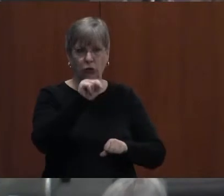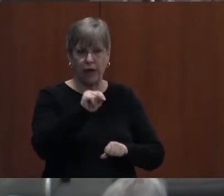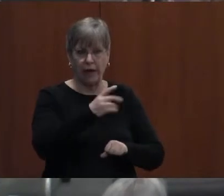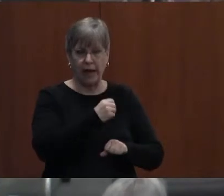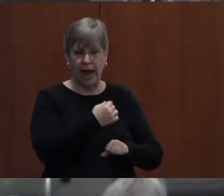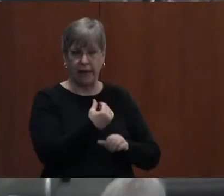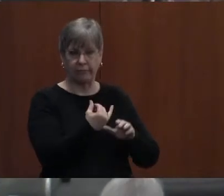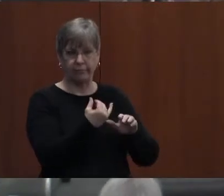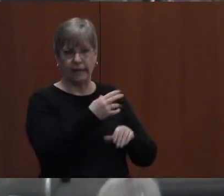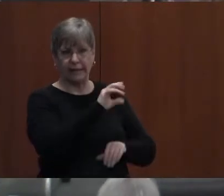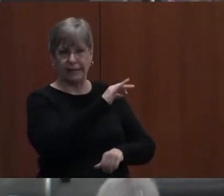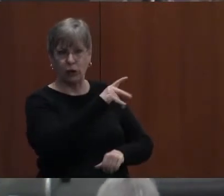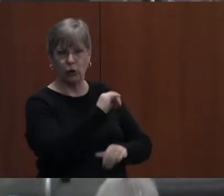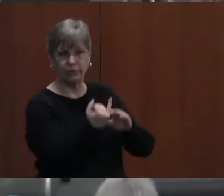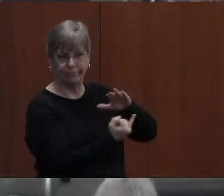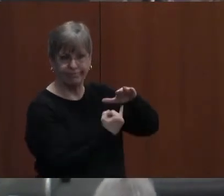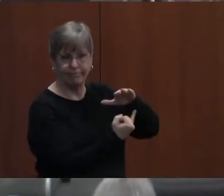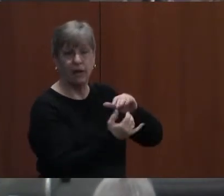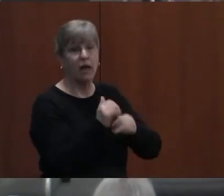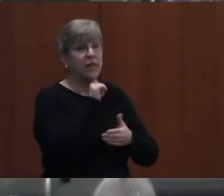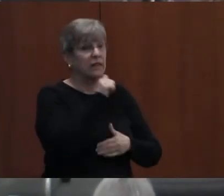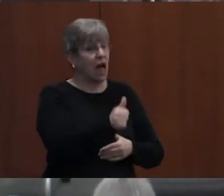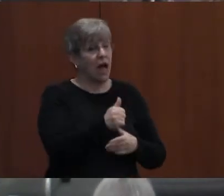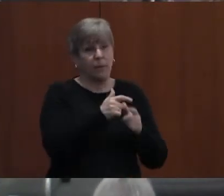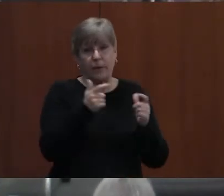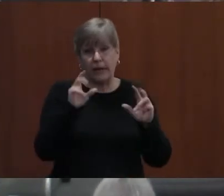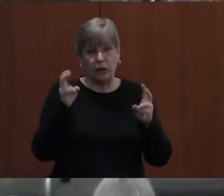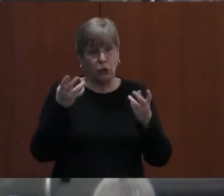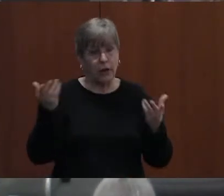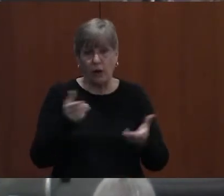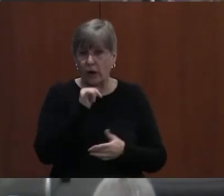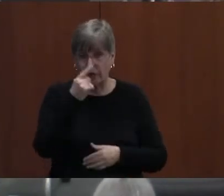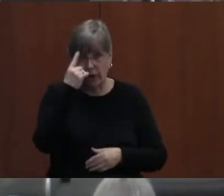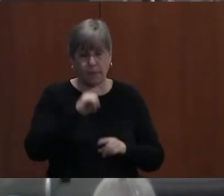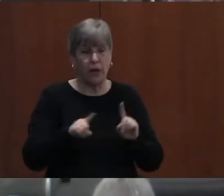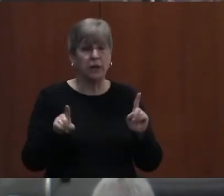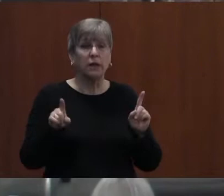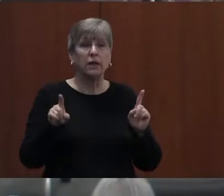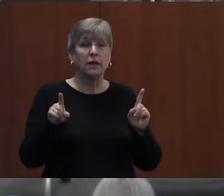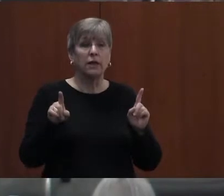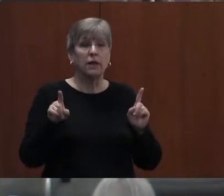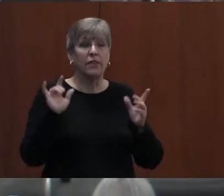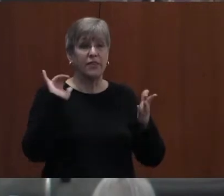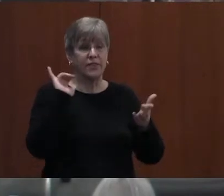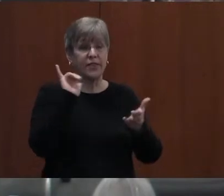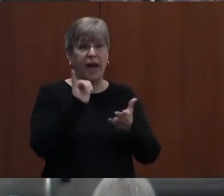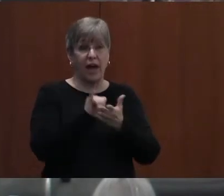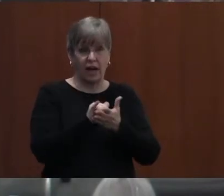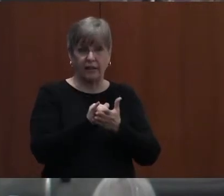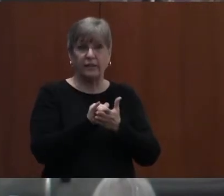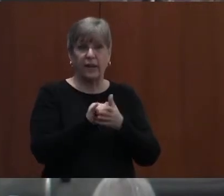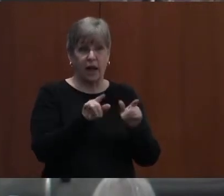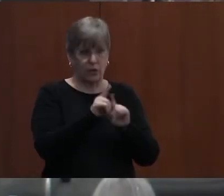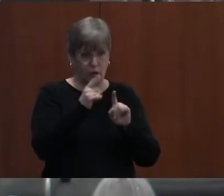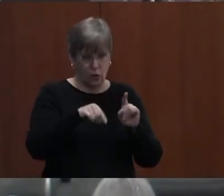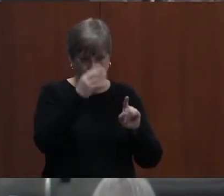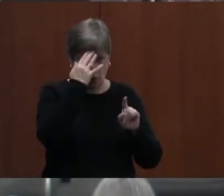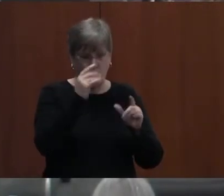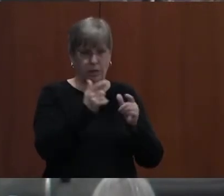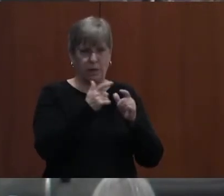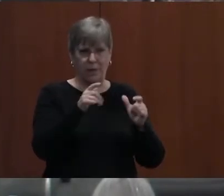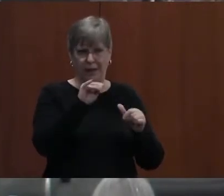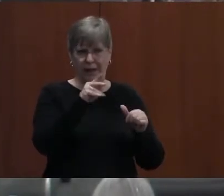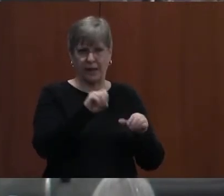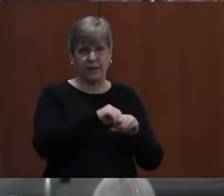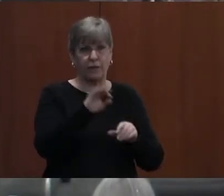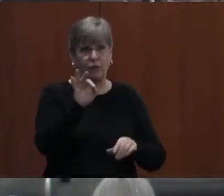seclusion. I'm not sure that that's a big issue here, but that has, as you know, there was a big case in